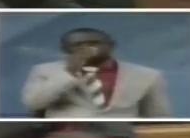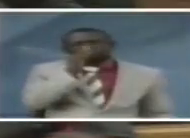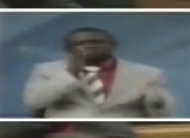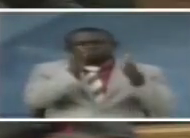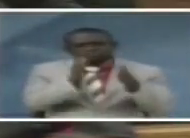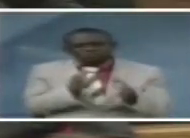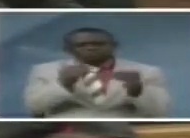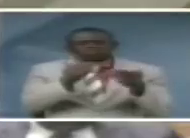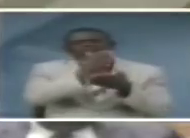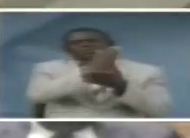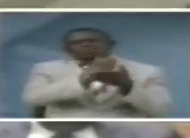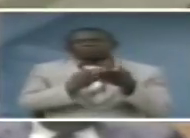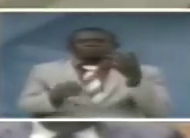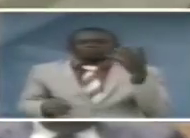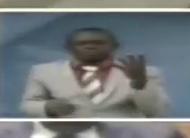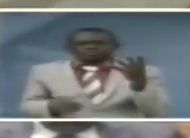2018.